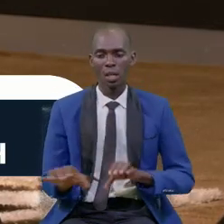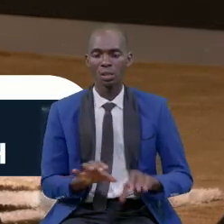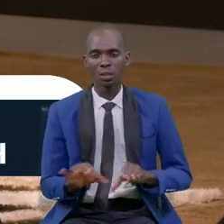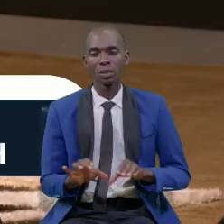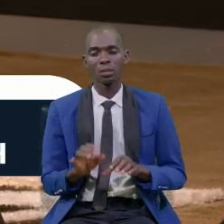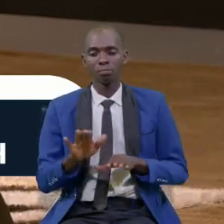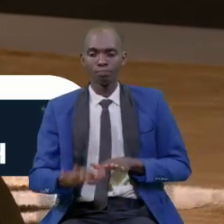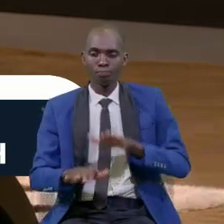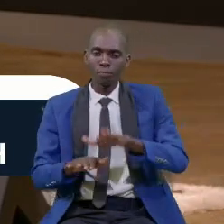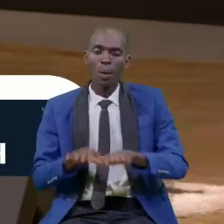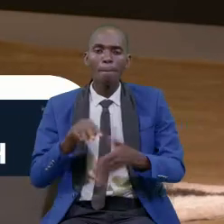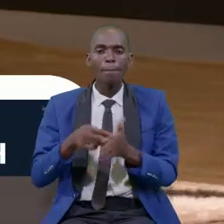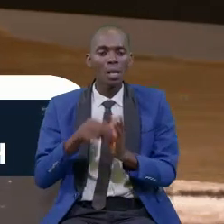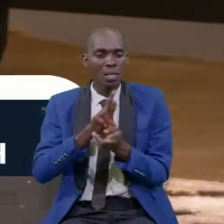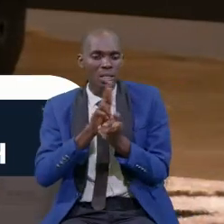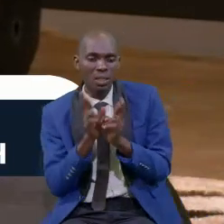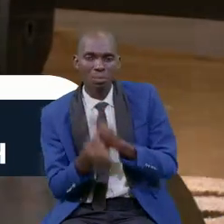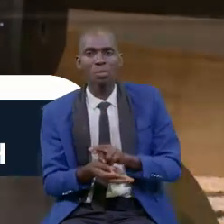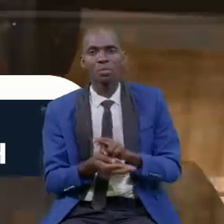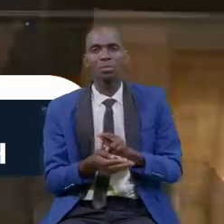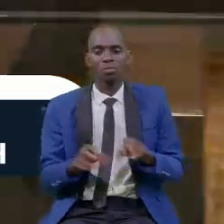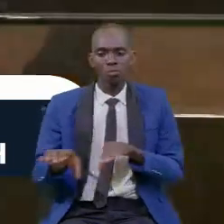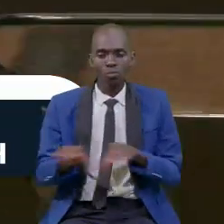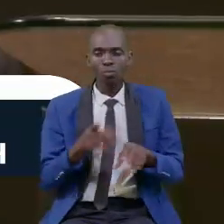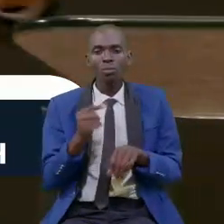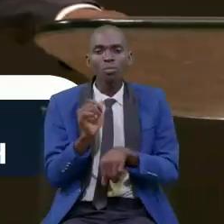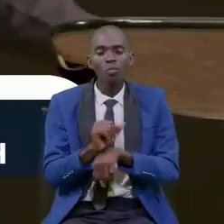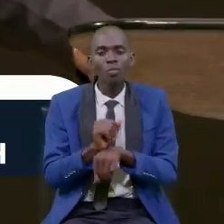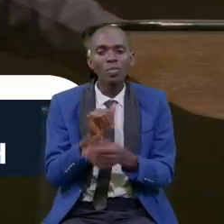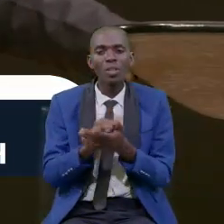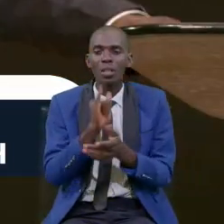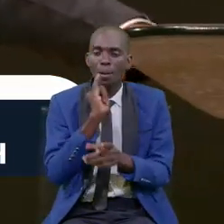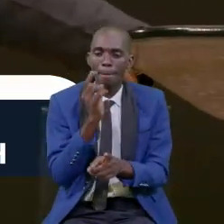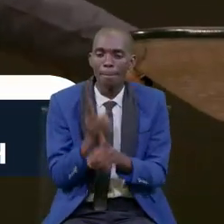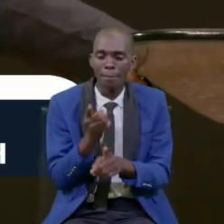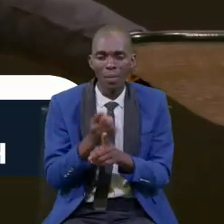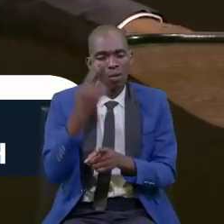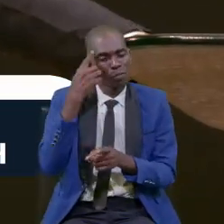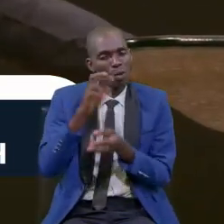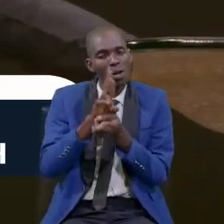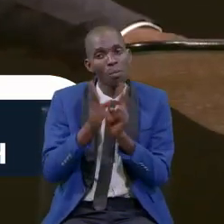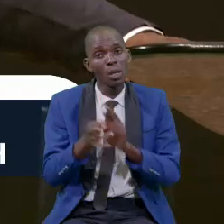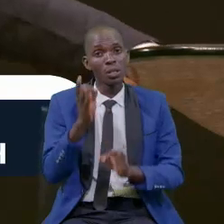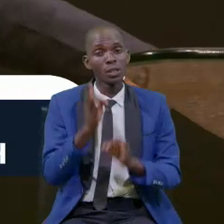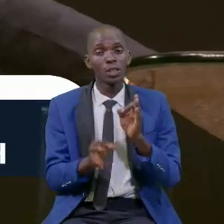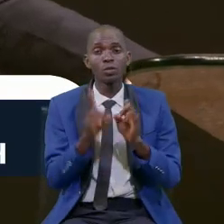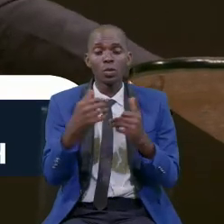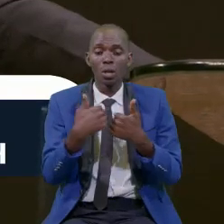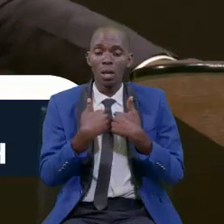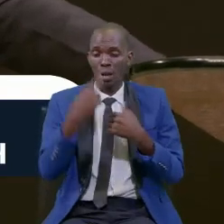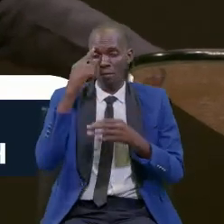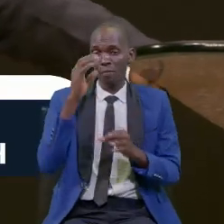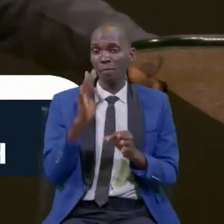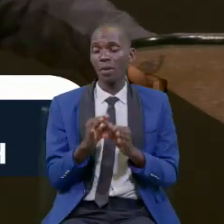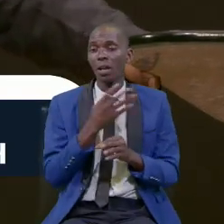around, you'll turn around. Do the works meet for repentance. If you have faith and you are persuaded,